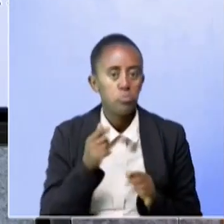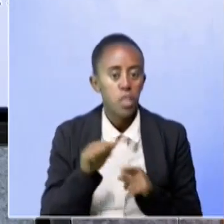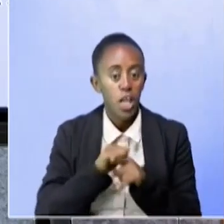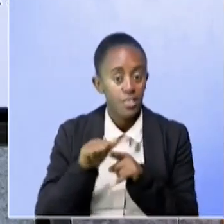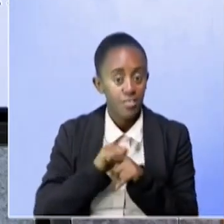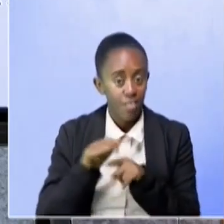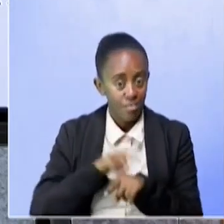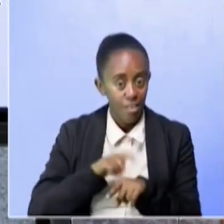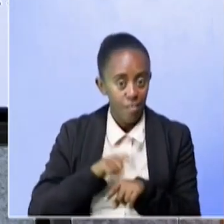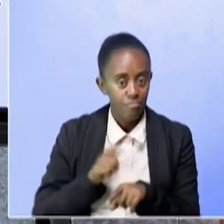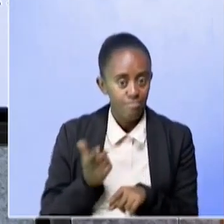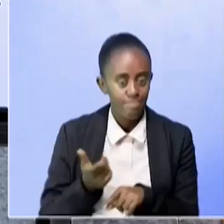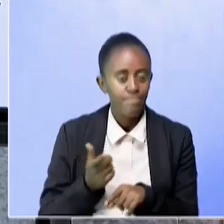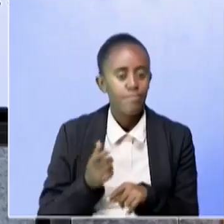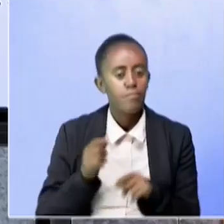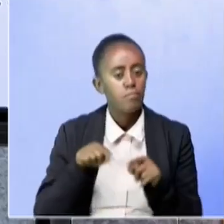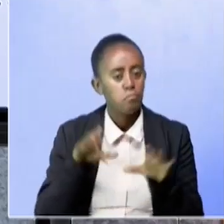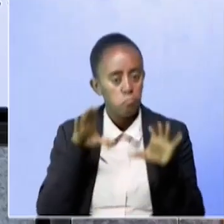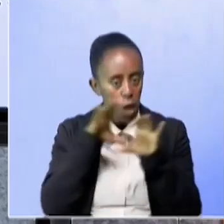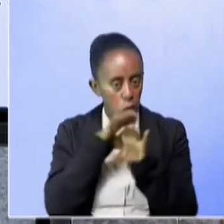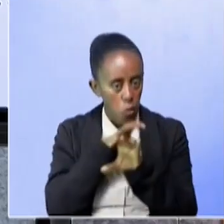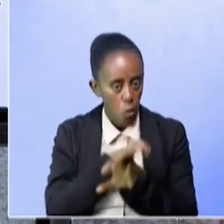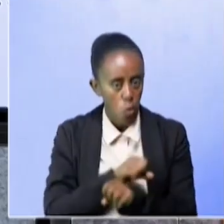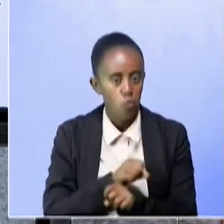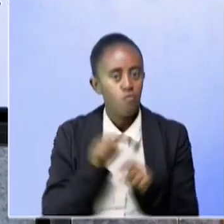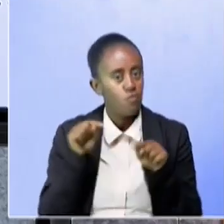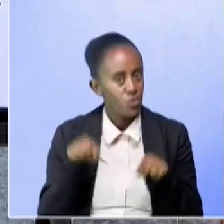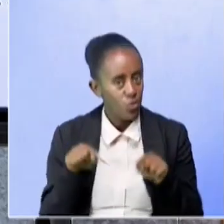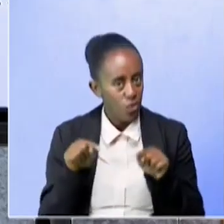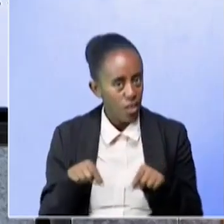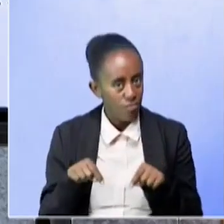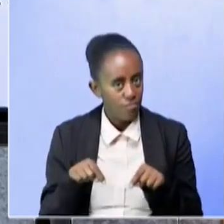time. That's all we have for today,